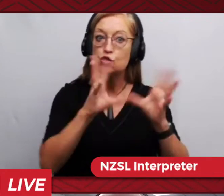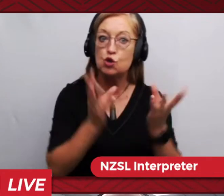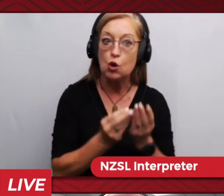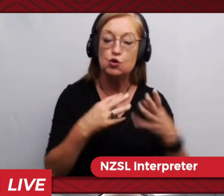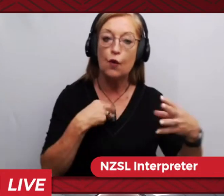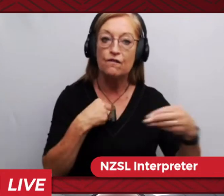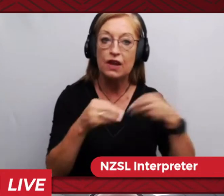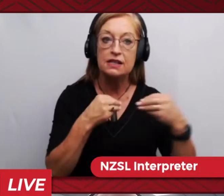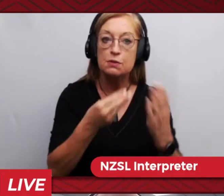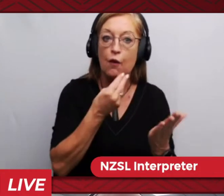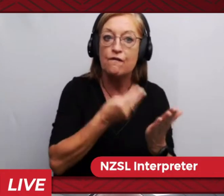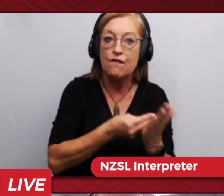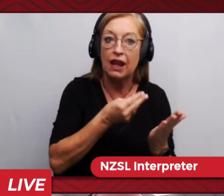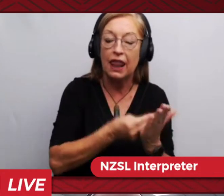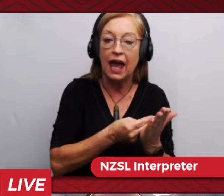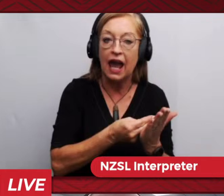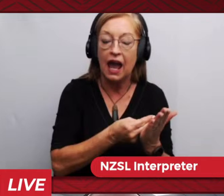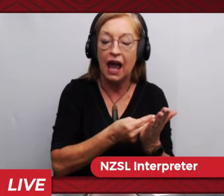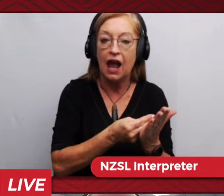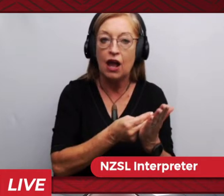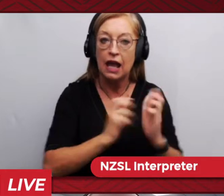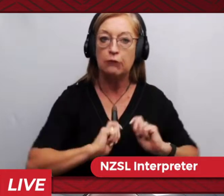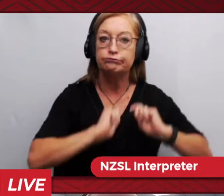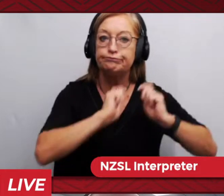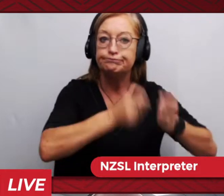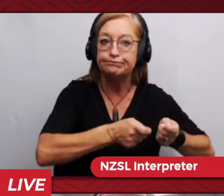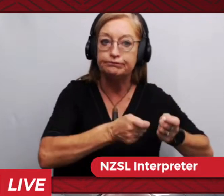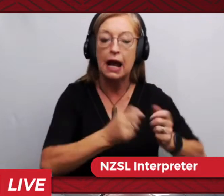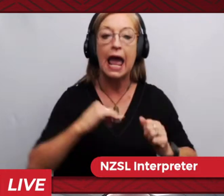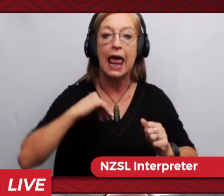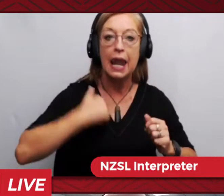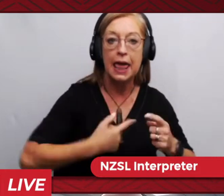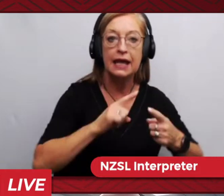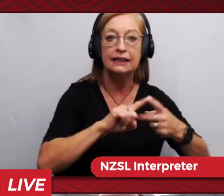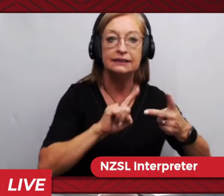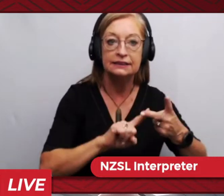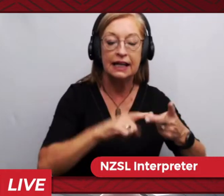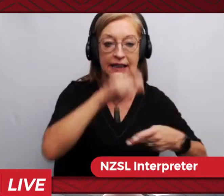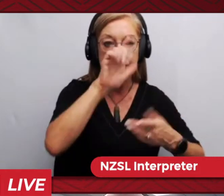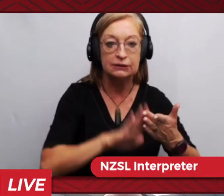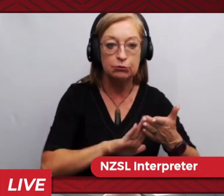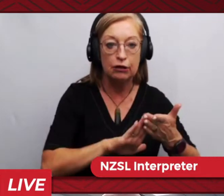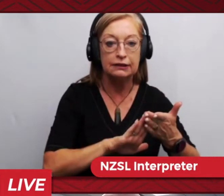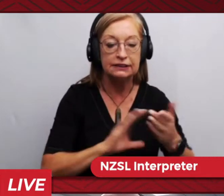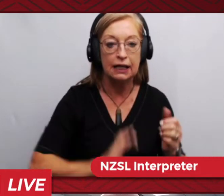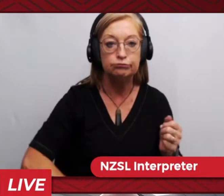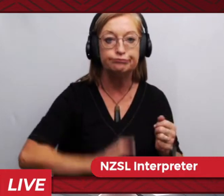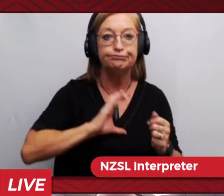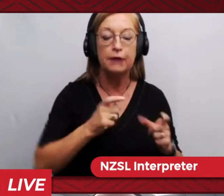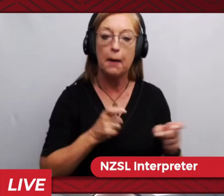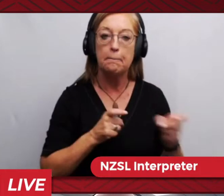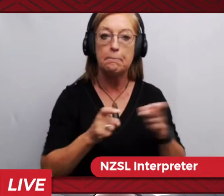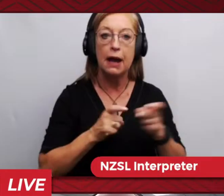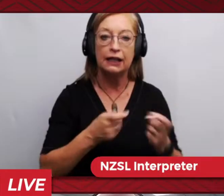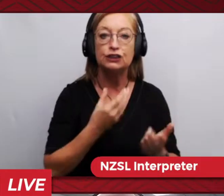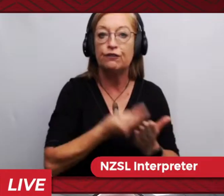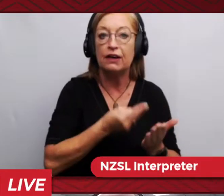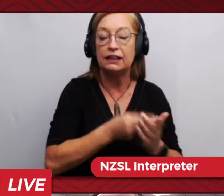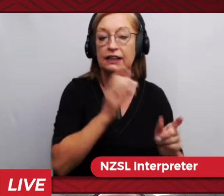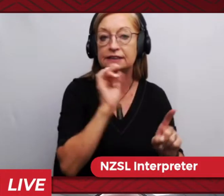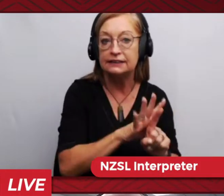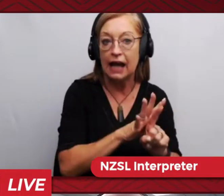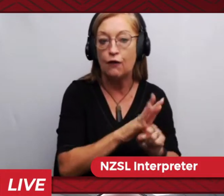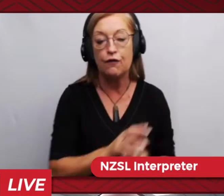flexible funding they get, their needs, and their experience and confidence managing the funding. From a